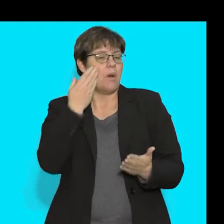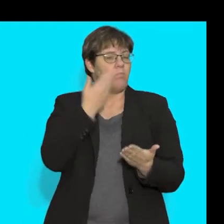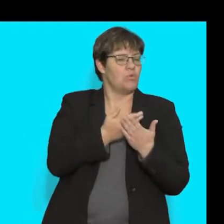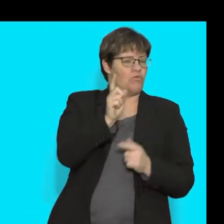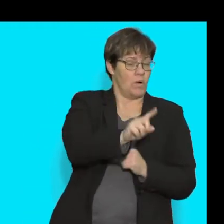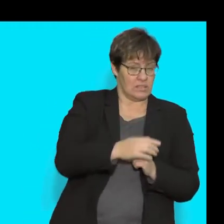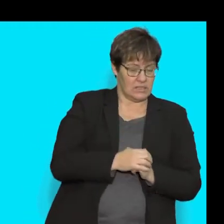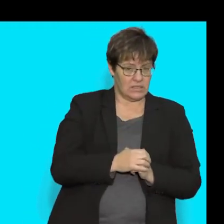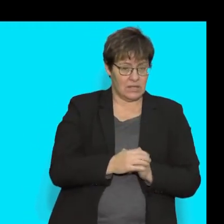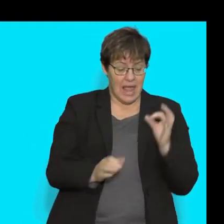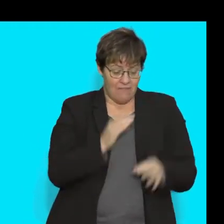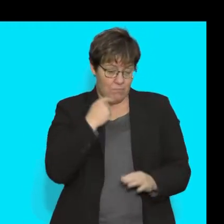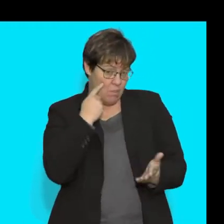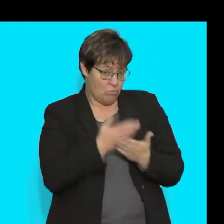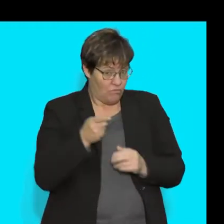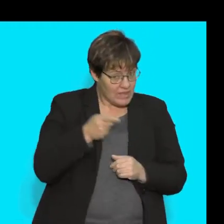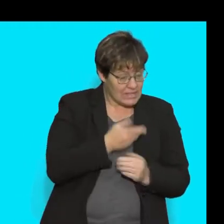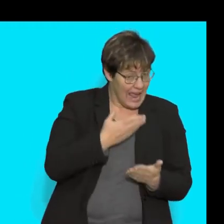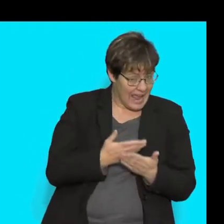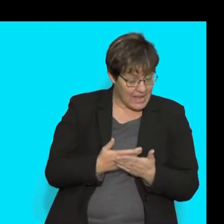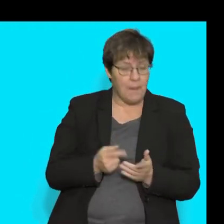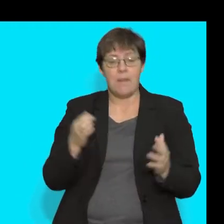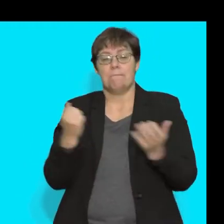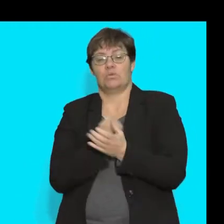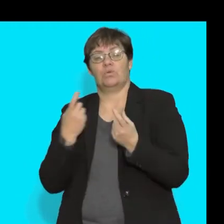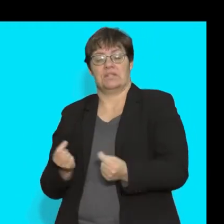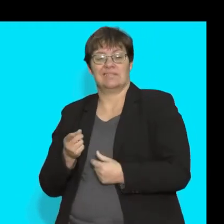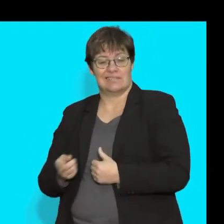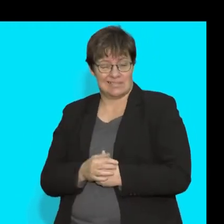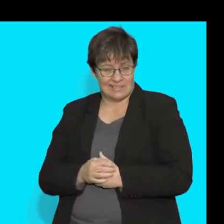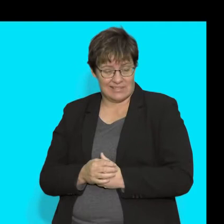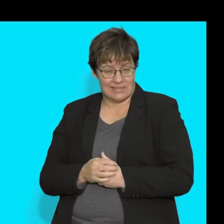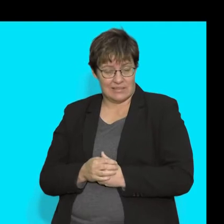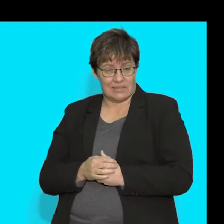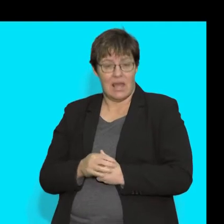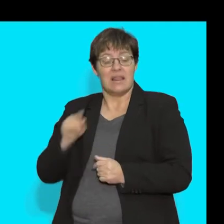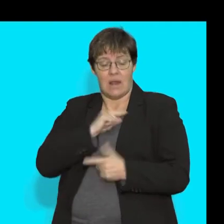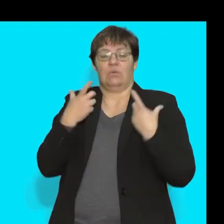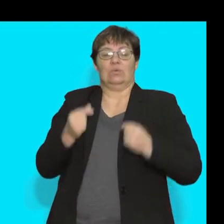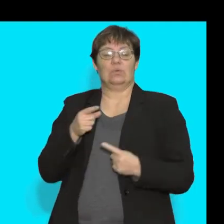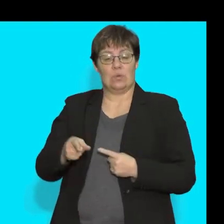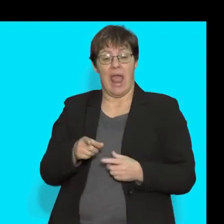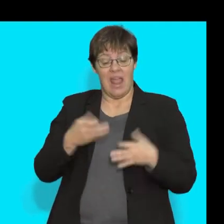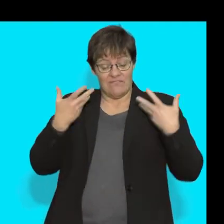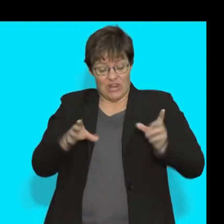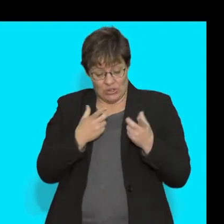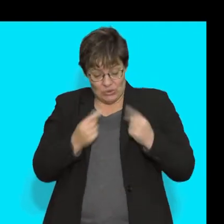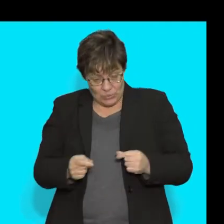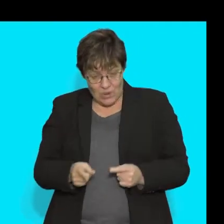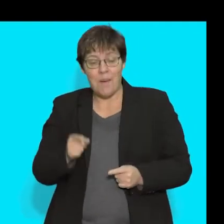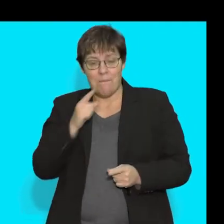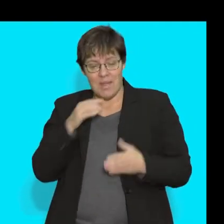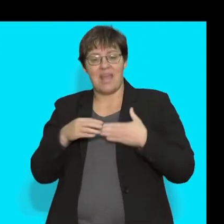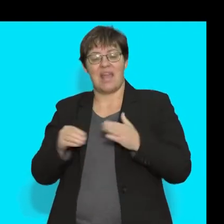are equal, I must prove this. So if I can prove this, I will need to do this. Then as a result, I do this. Then this will